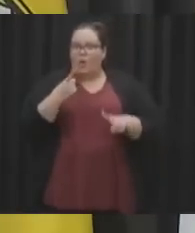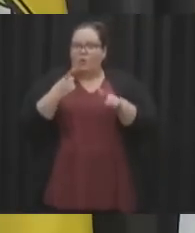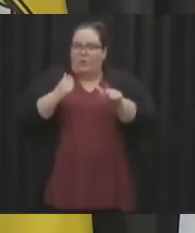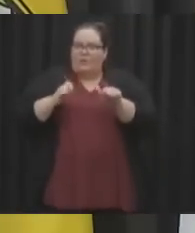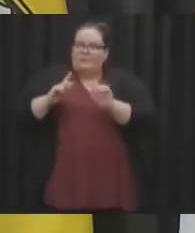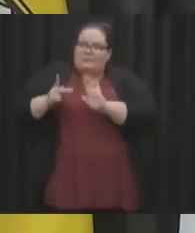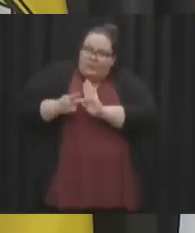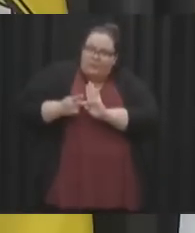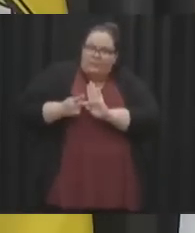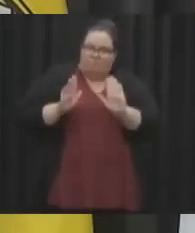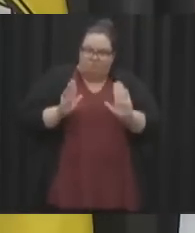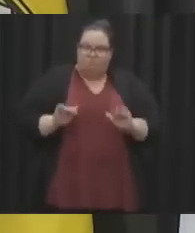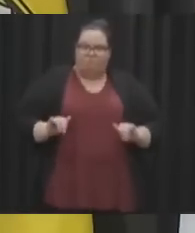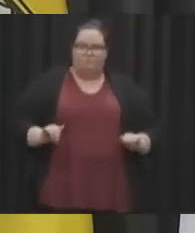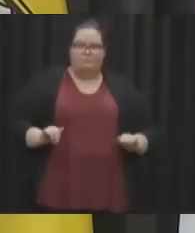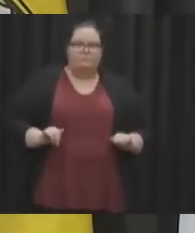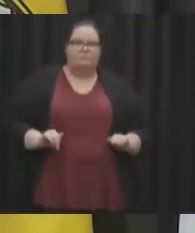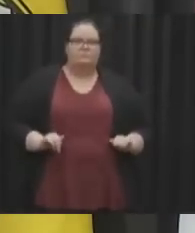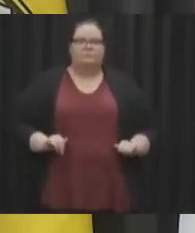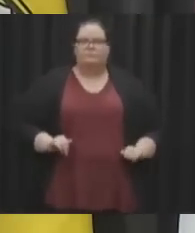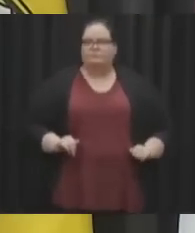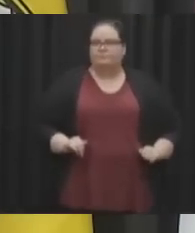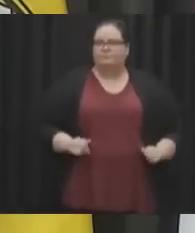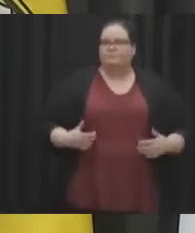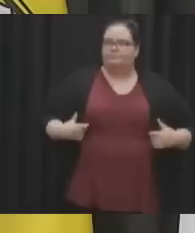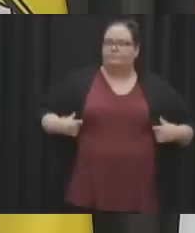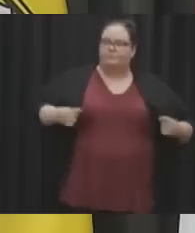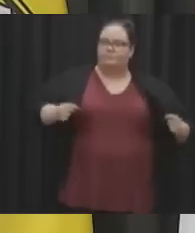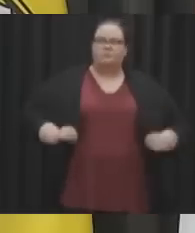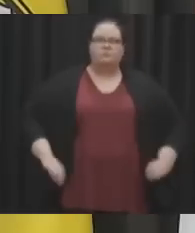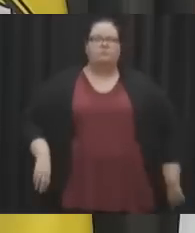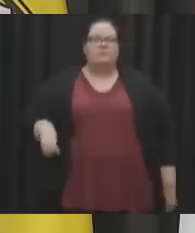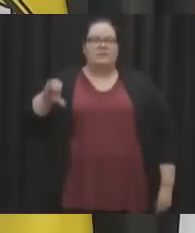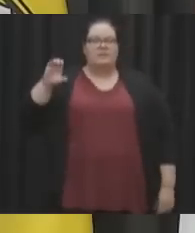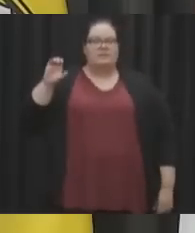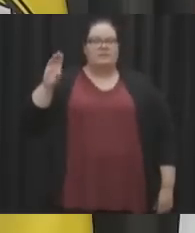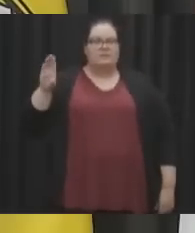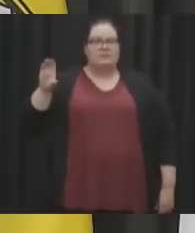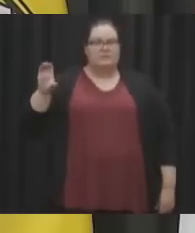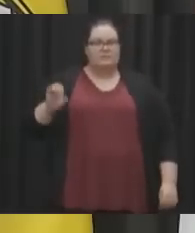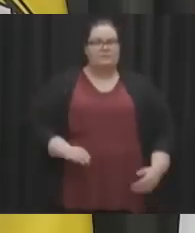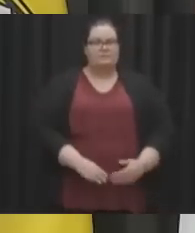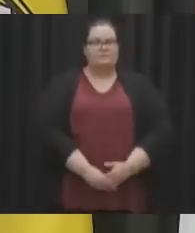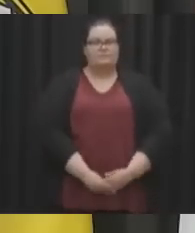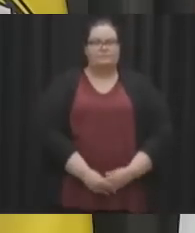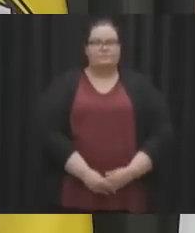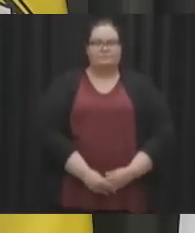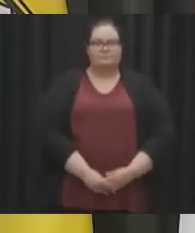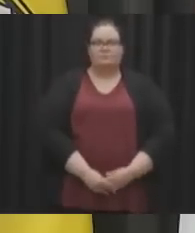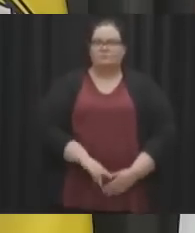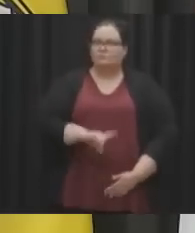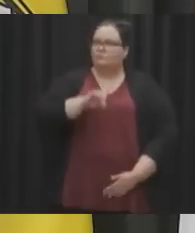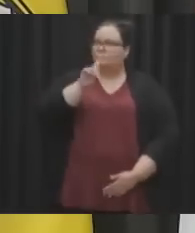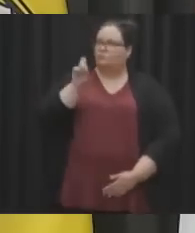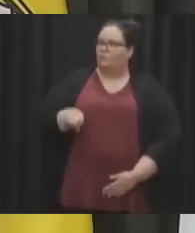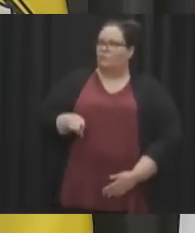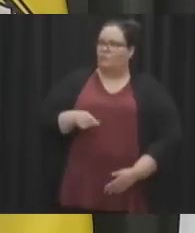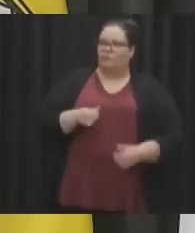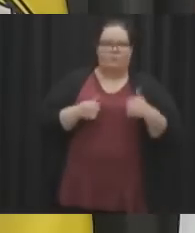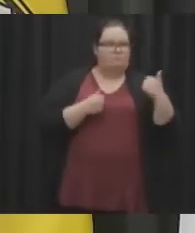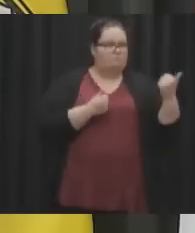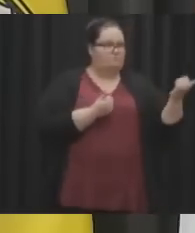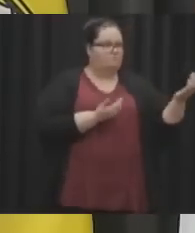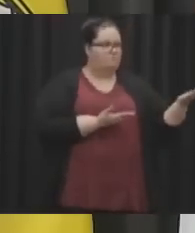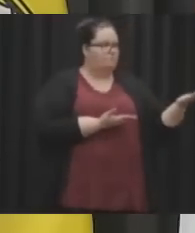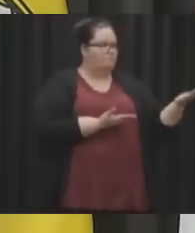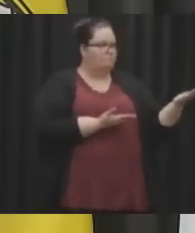Hey, thanks for the question. Again, I can't give information around individual numbers like that. We will be providing, under direction from public health, confirmed cases as